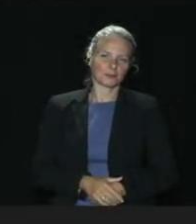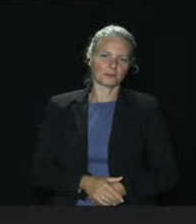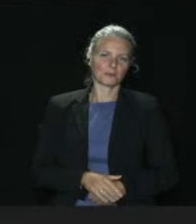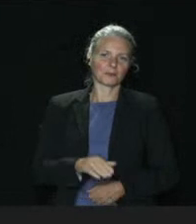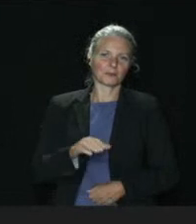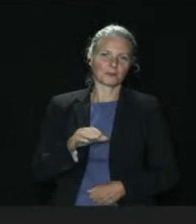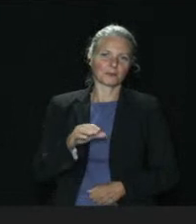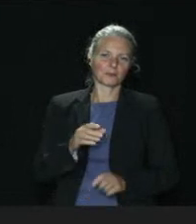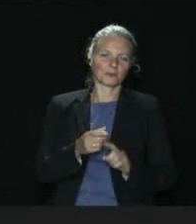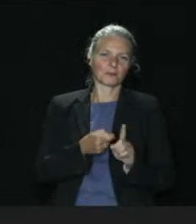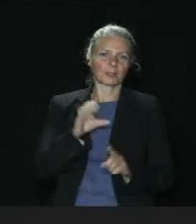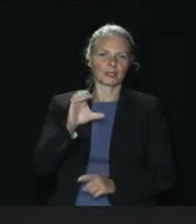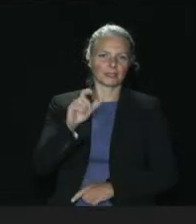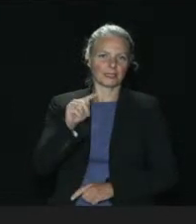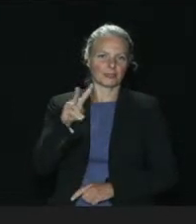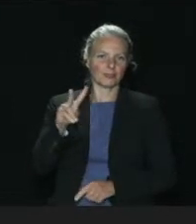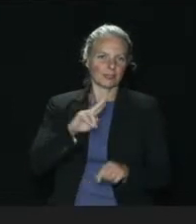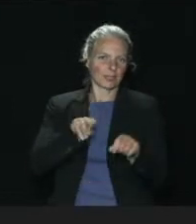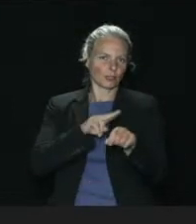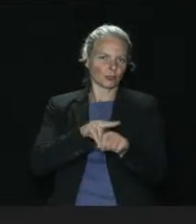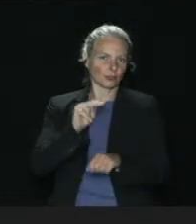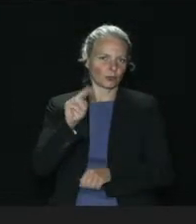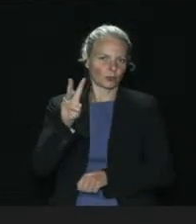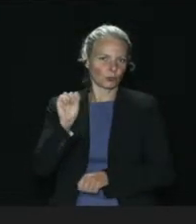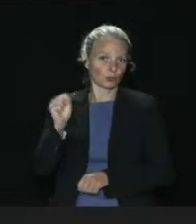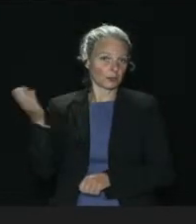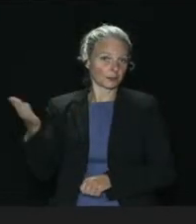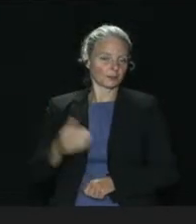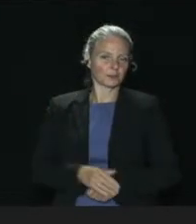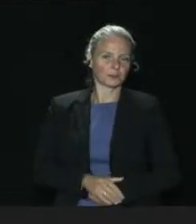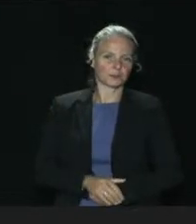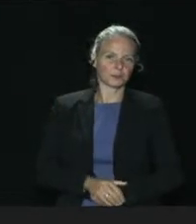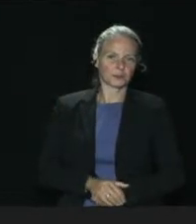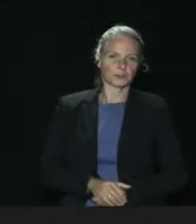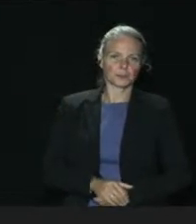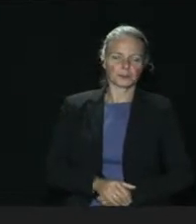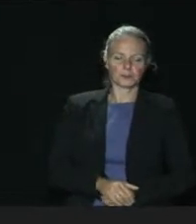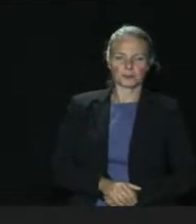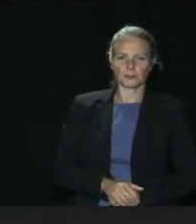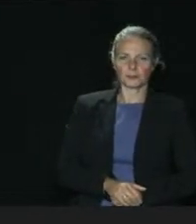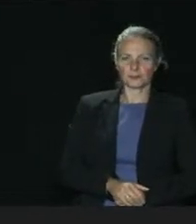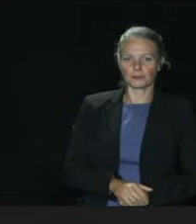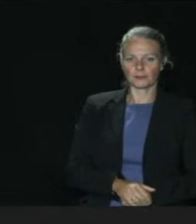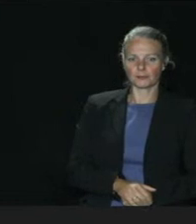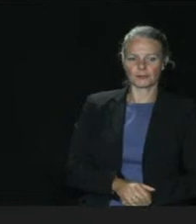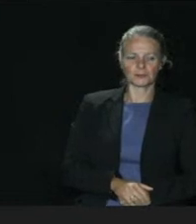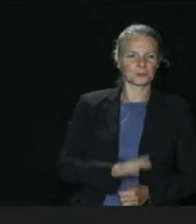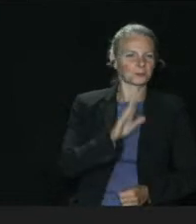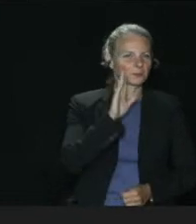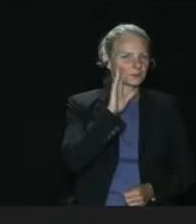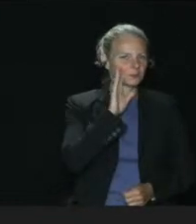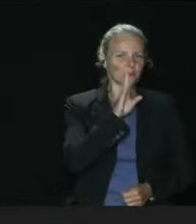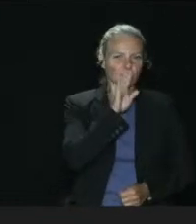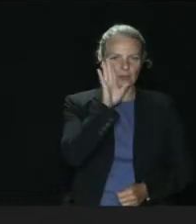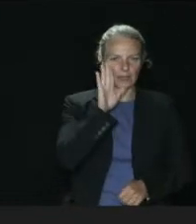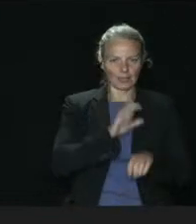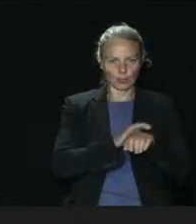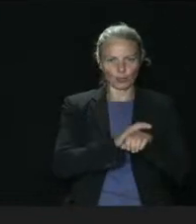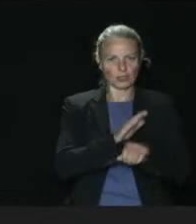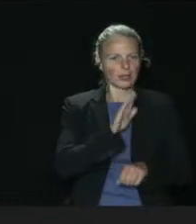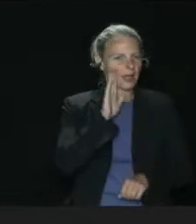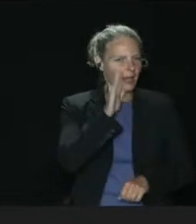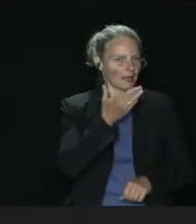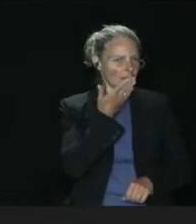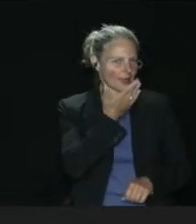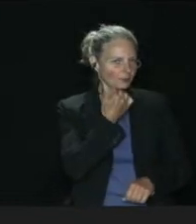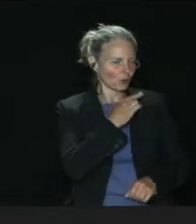Oliver, CTV National News. Your line is open. À vous la parole. Hi, thank you very much for taking my question. I'm just going to follow up on